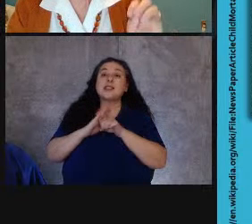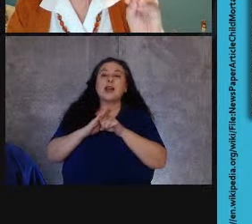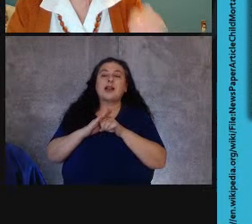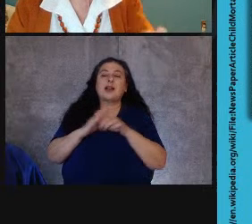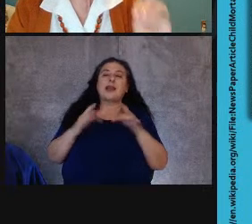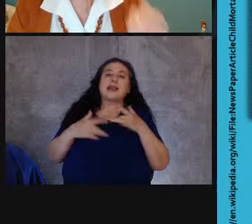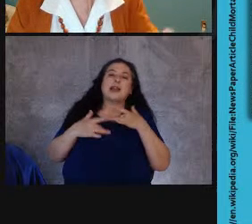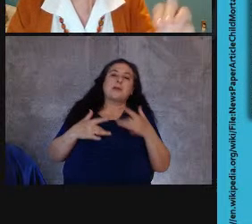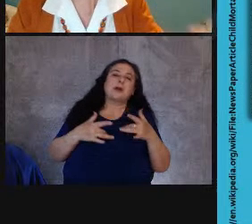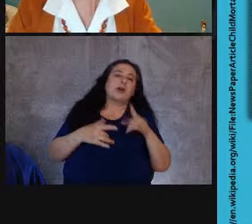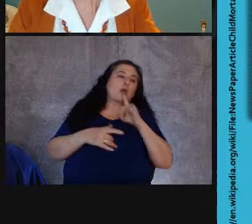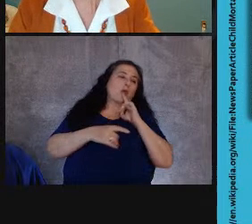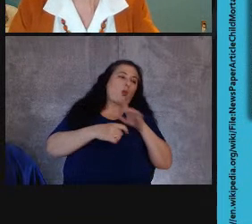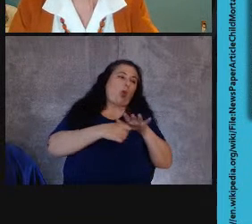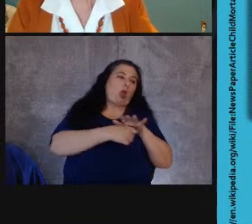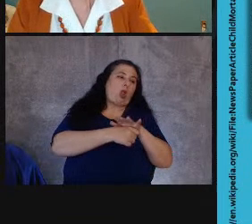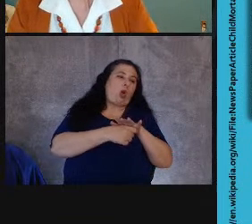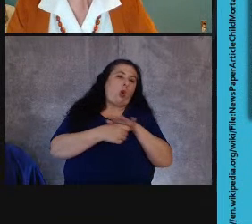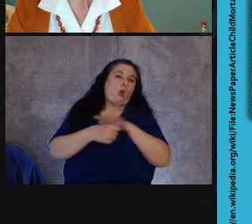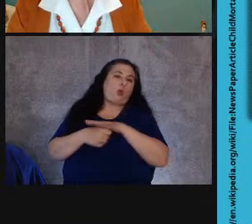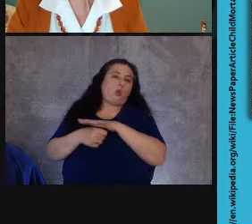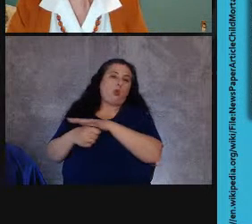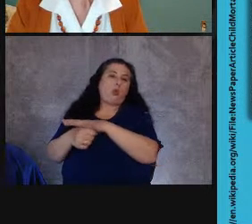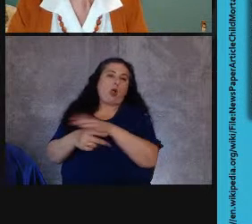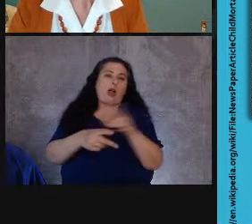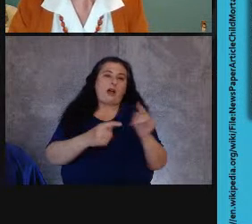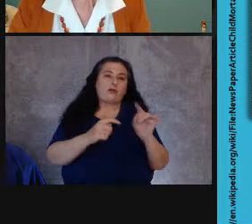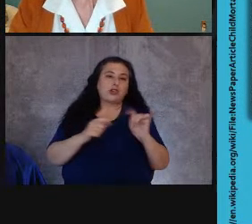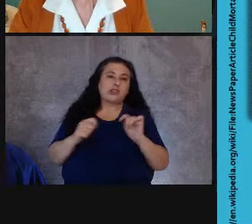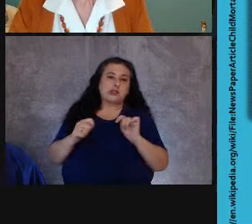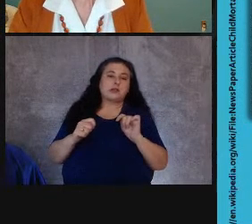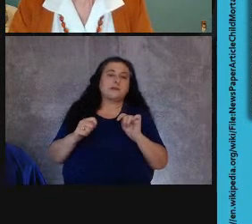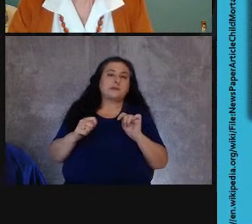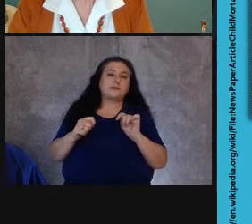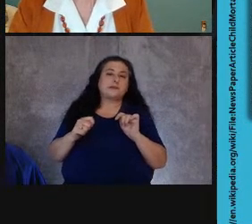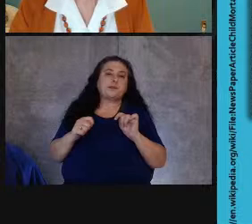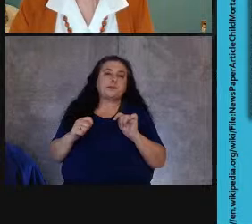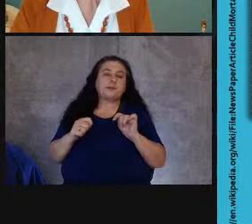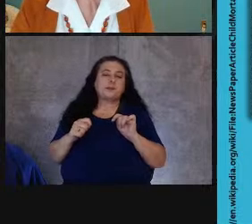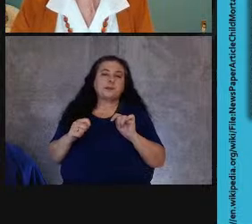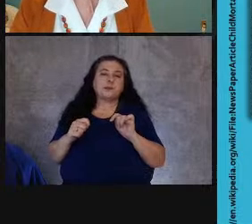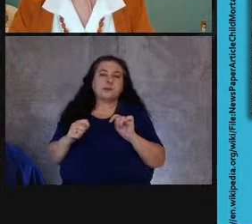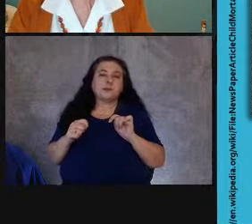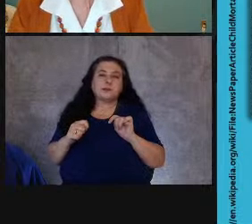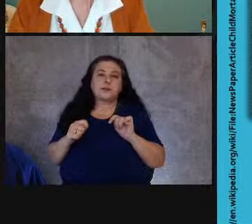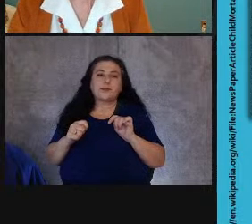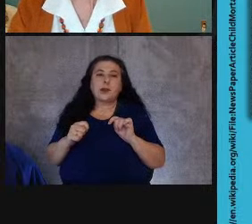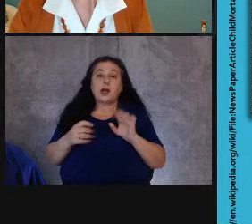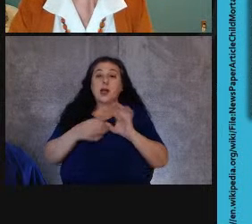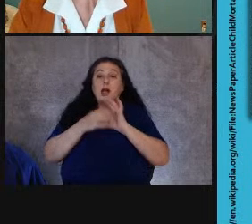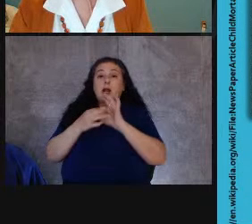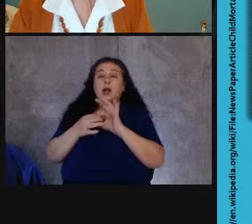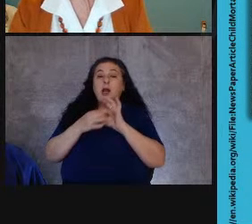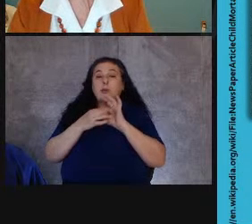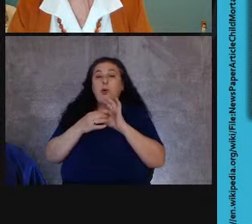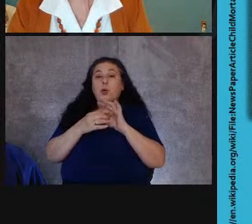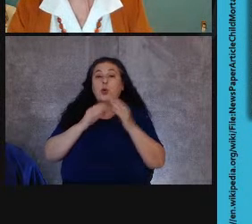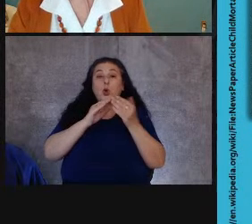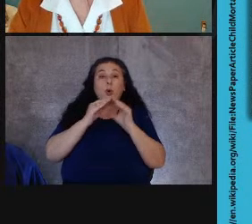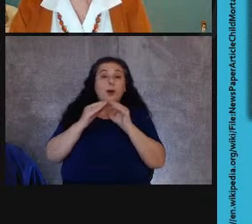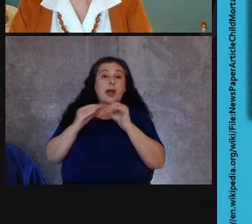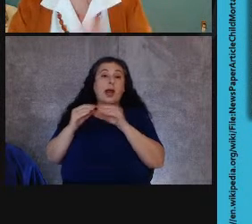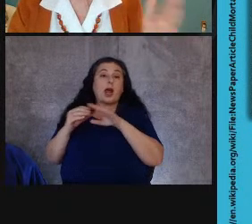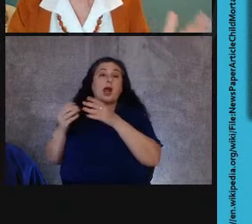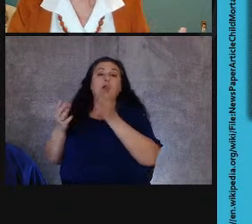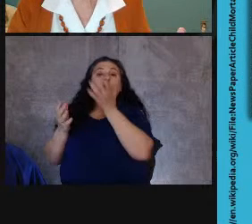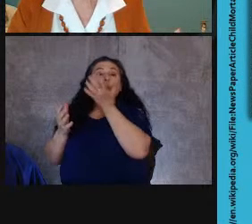tended to be really very local efforts. They were conducted in both urban and rural